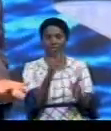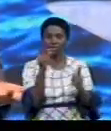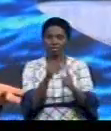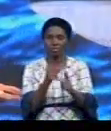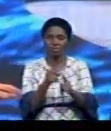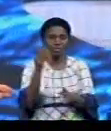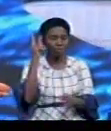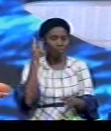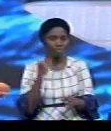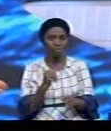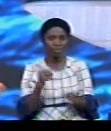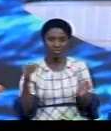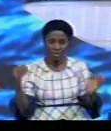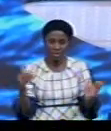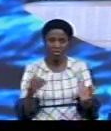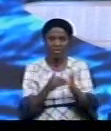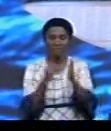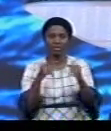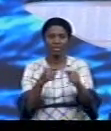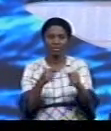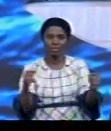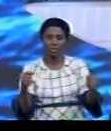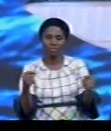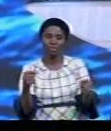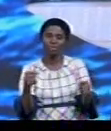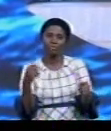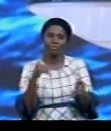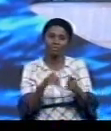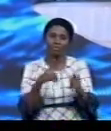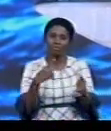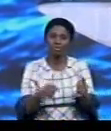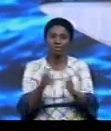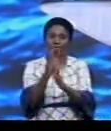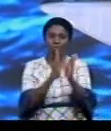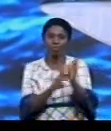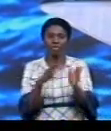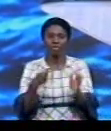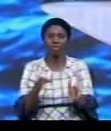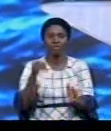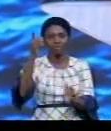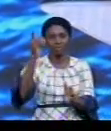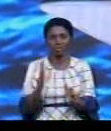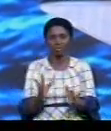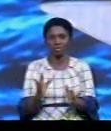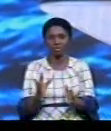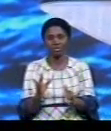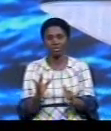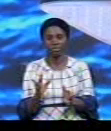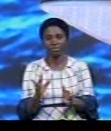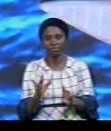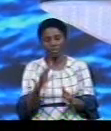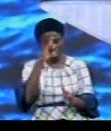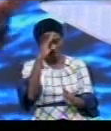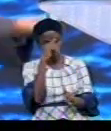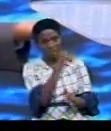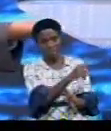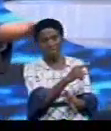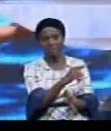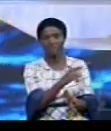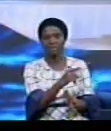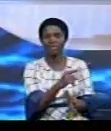His leaning, disposition was different from the demand of